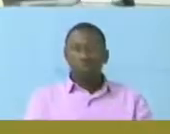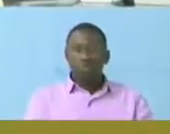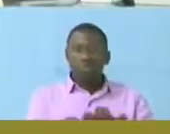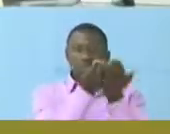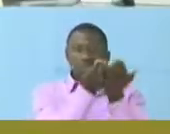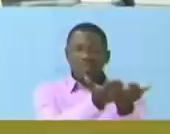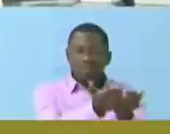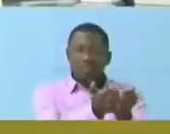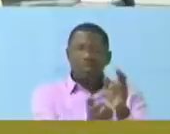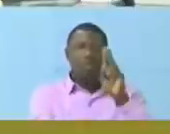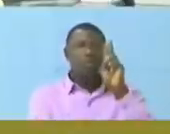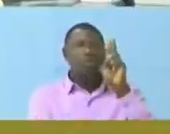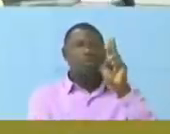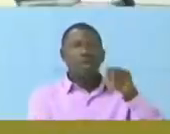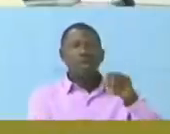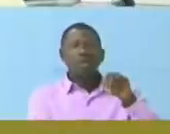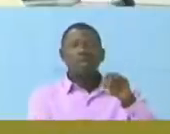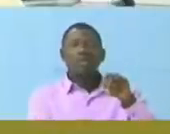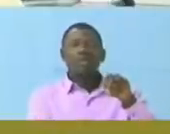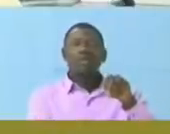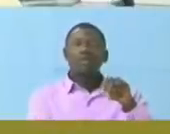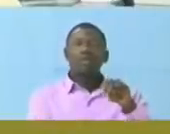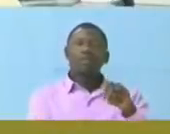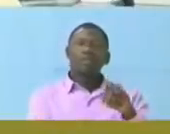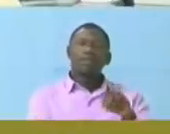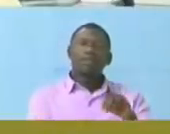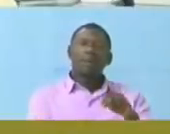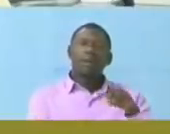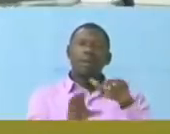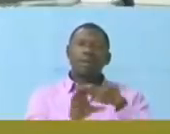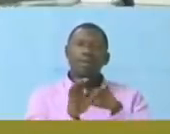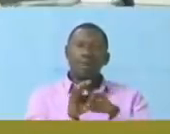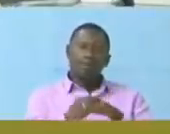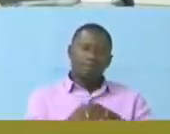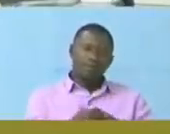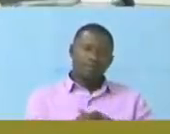investigation? It is said whatever they requested.